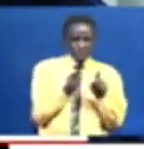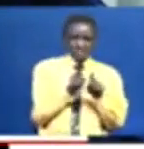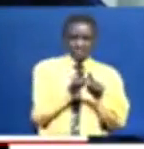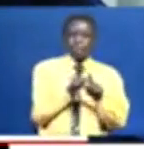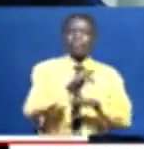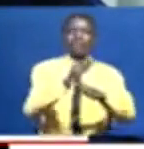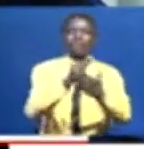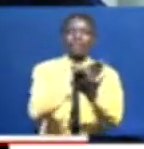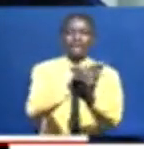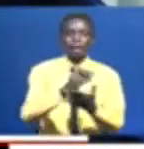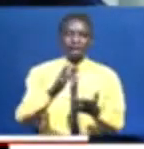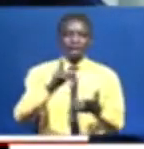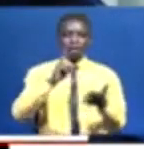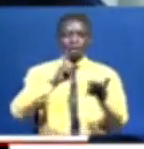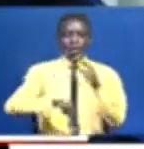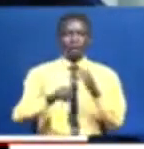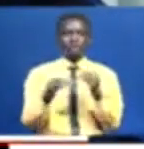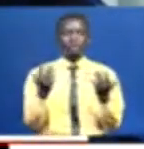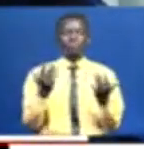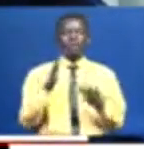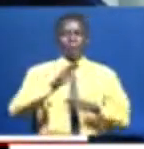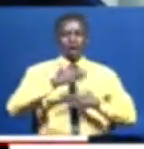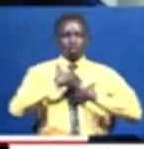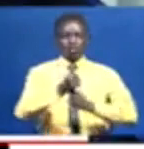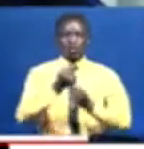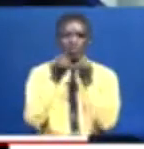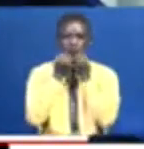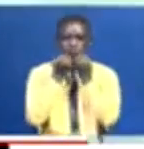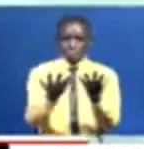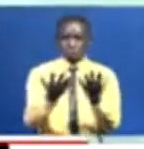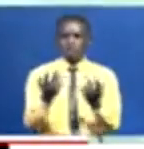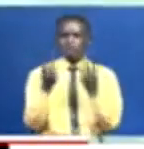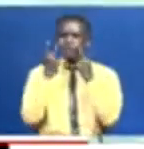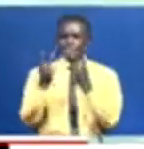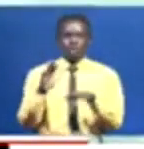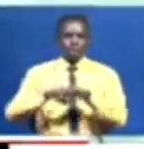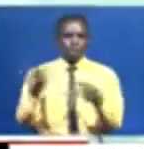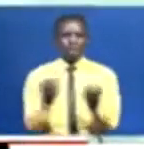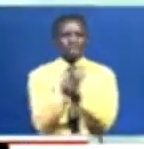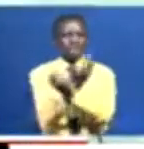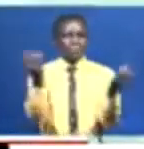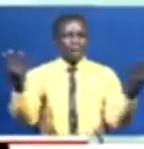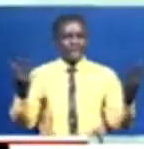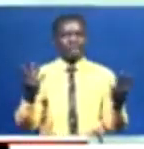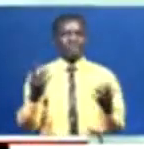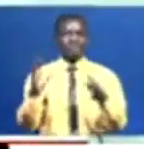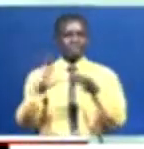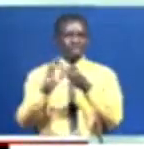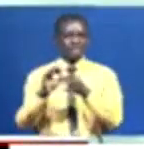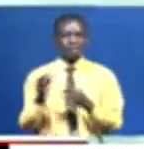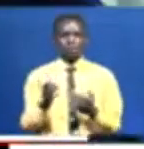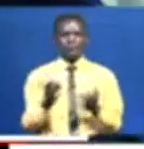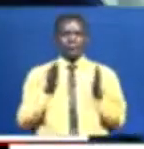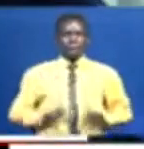sharing confidential information. We have seen it in supply chain attacks, where an attacker can pretend to be one